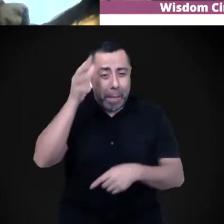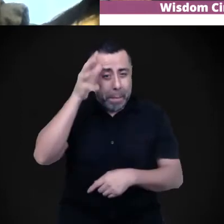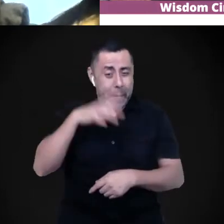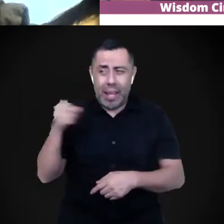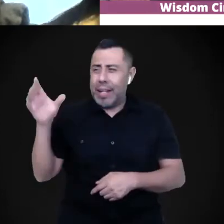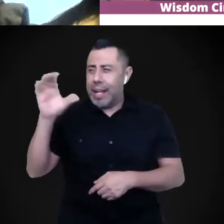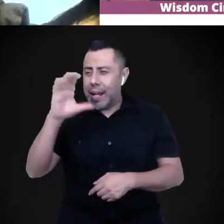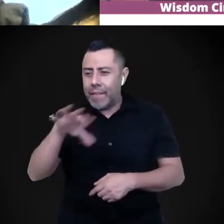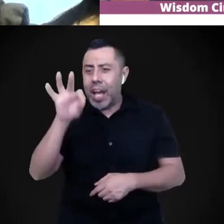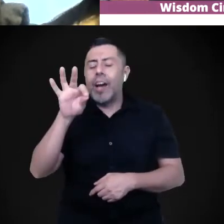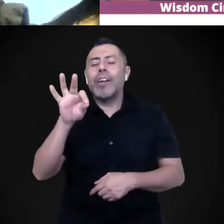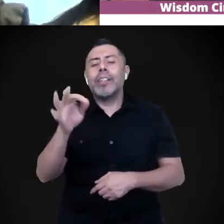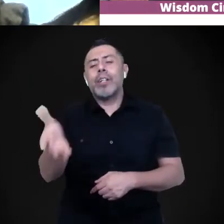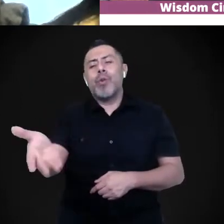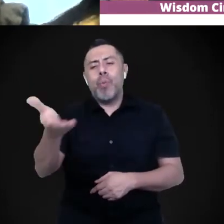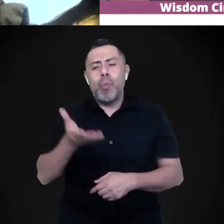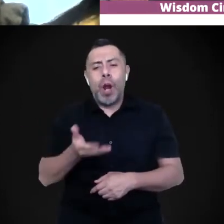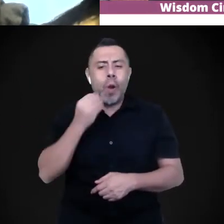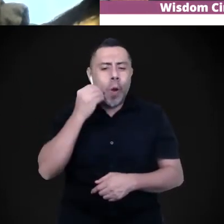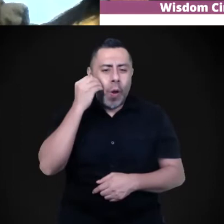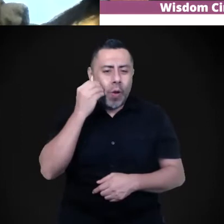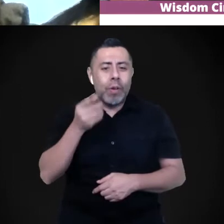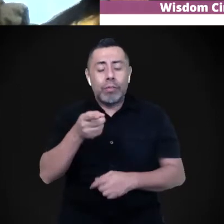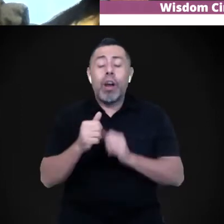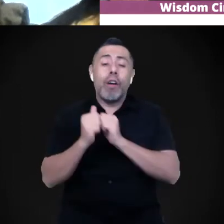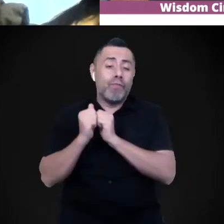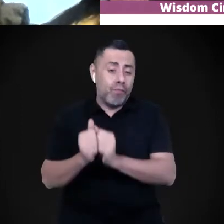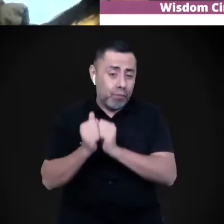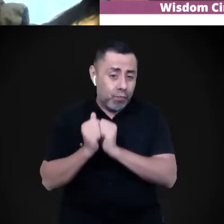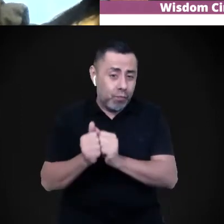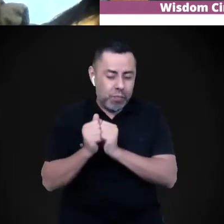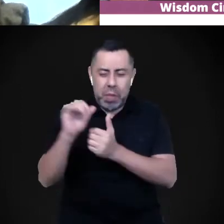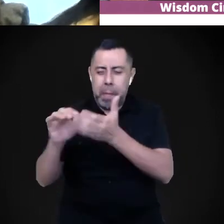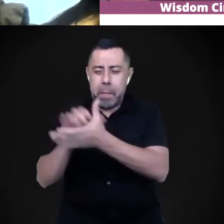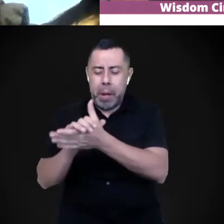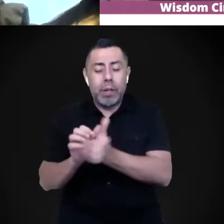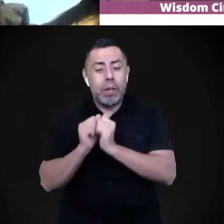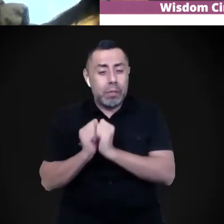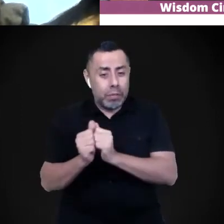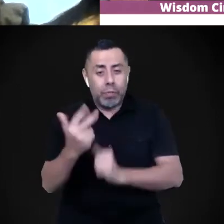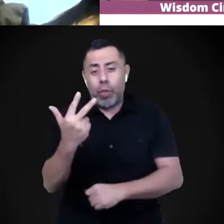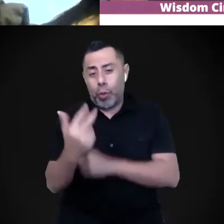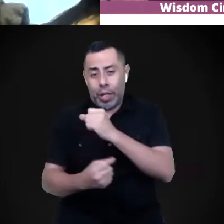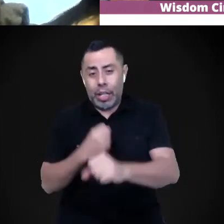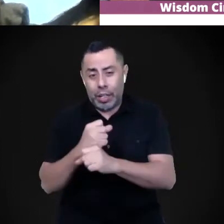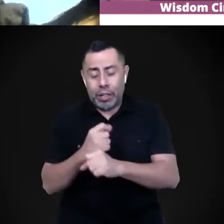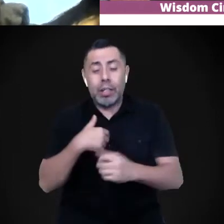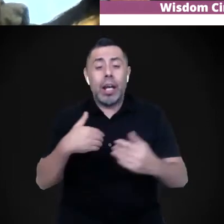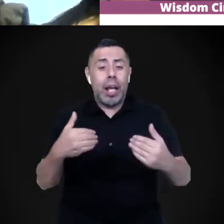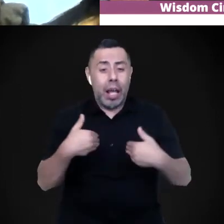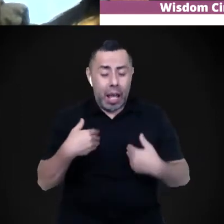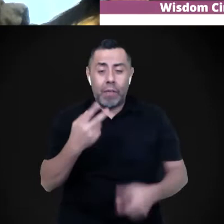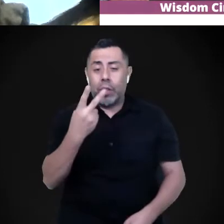that relationship, that marriage, for 3 years. From that marriage, I have two older sisters.